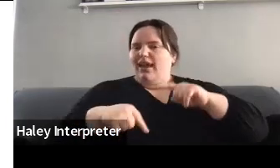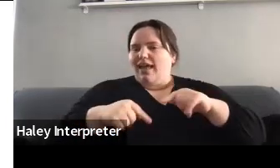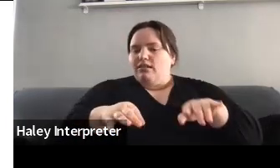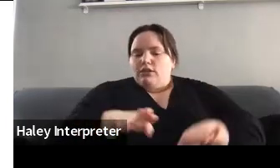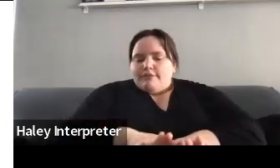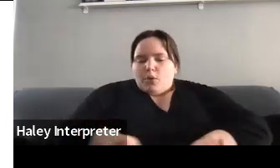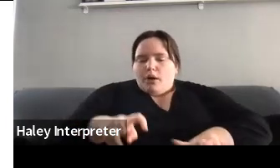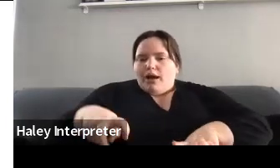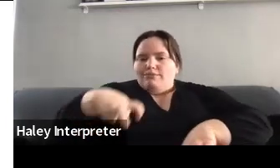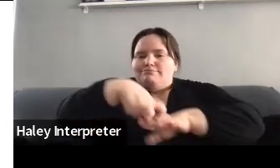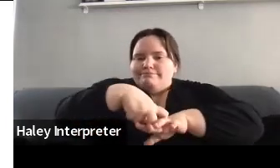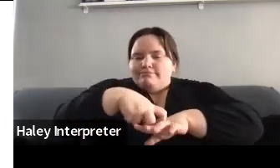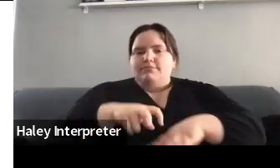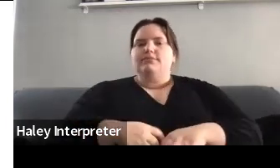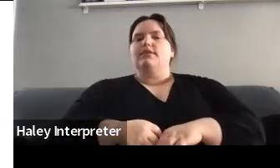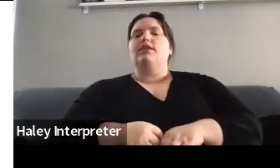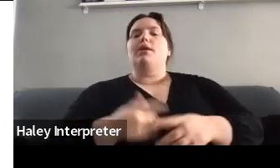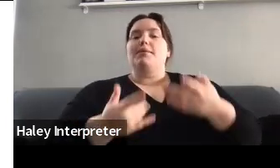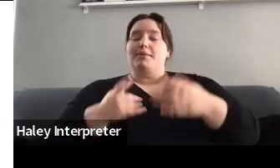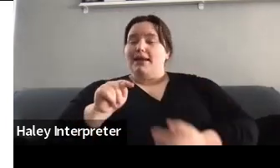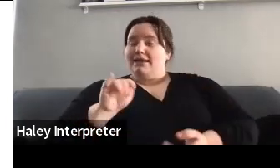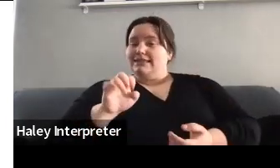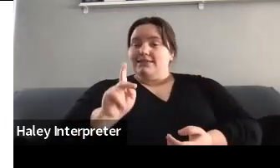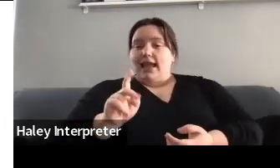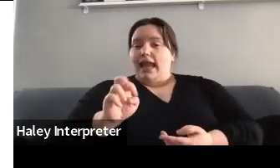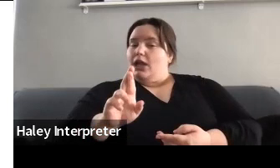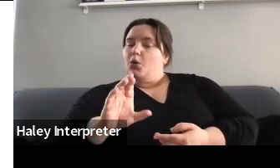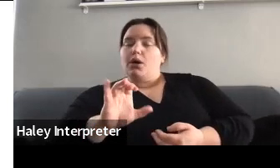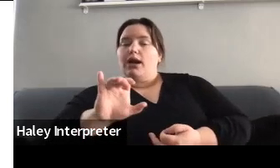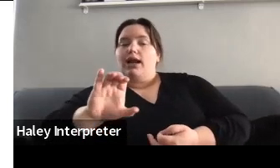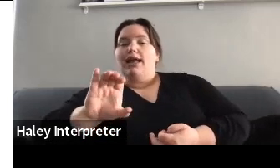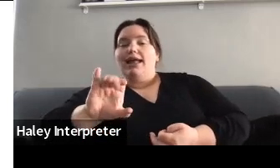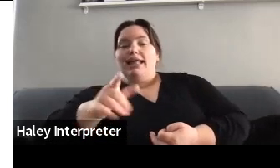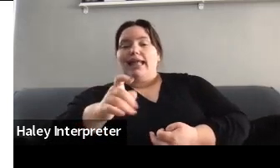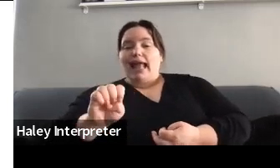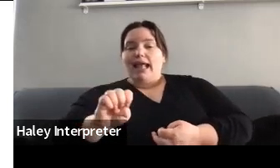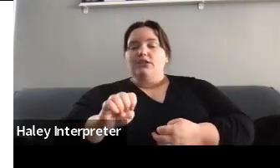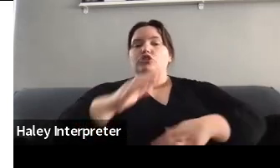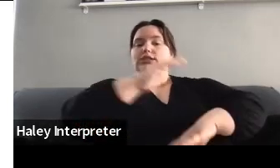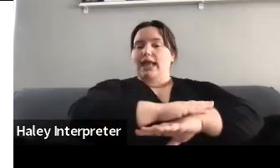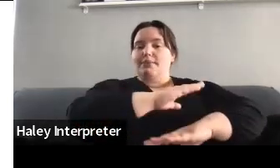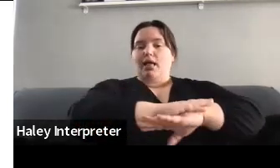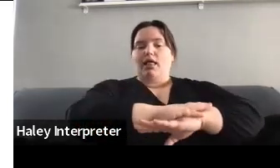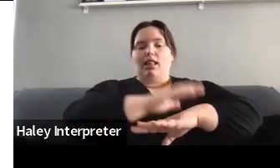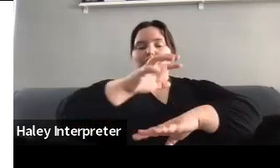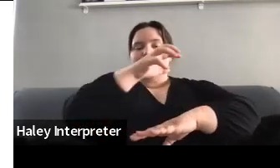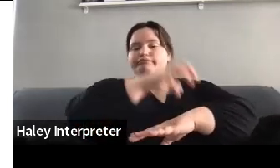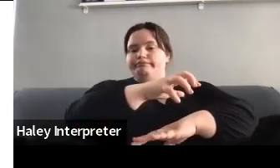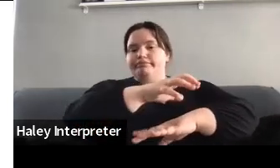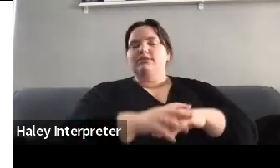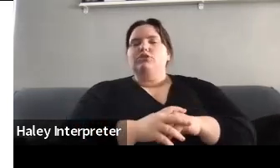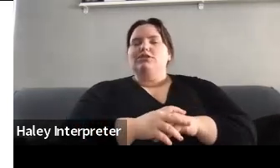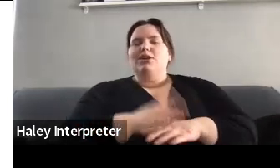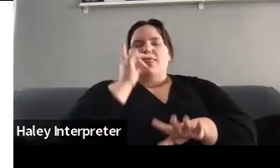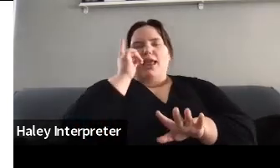type of cage for a smaller animal on a table where it's more easily accessible. So kind of thinking about the